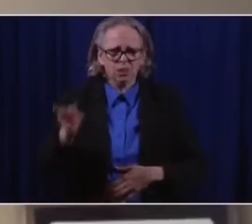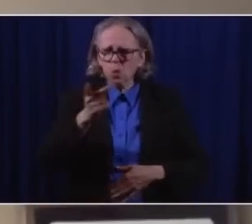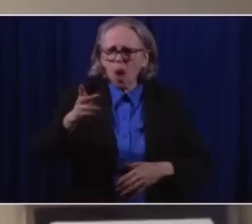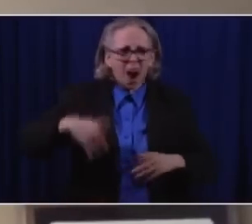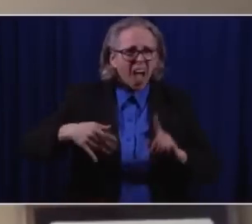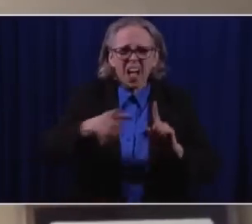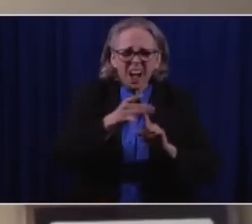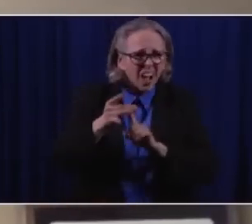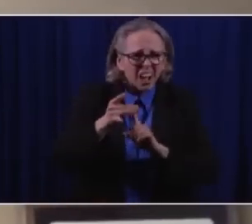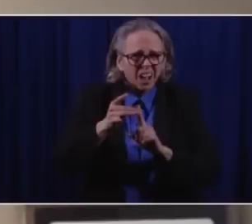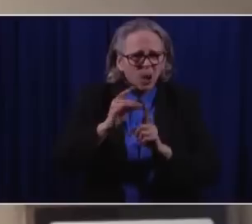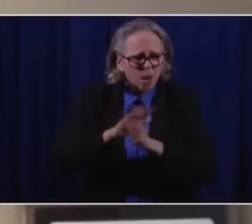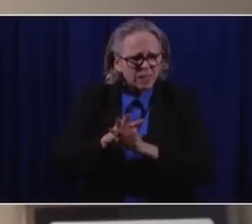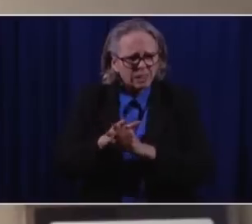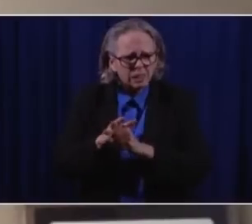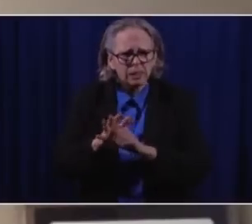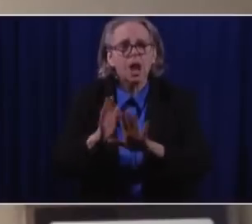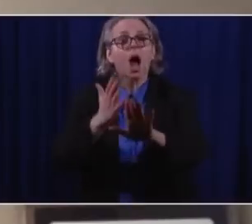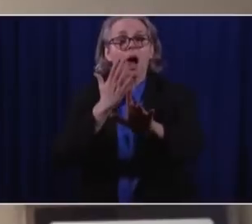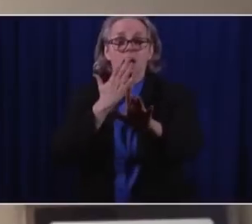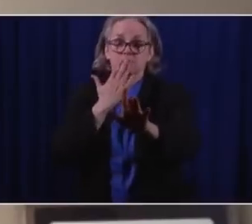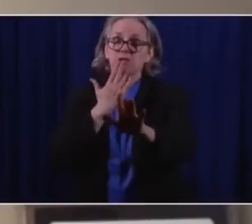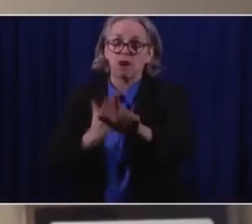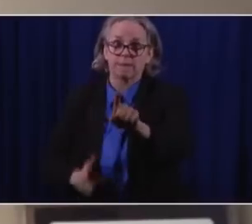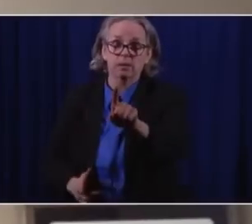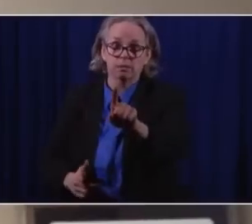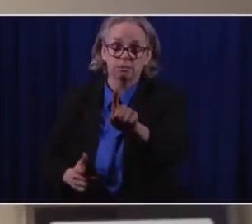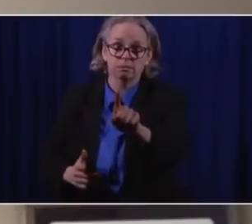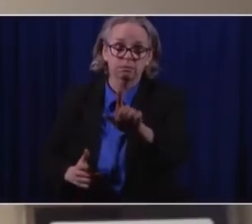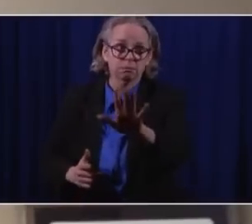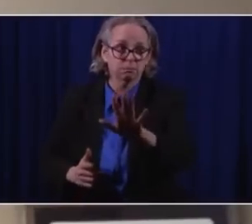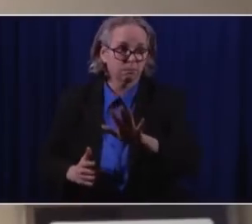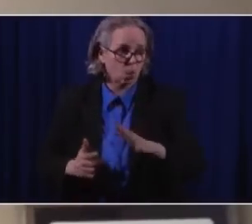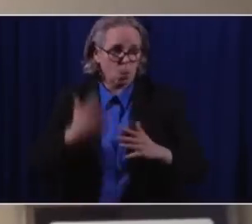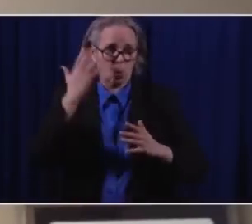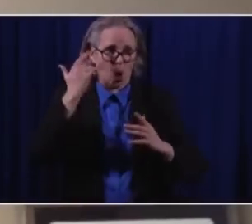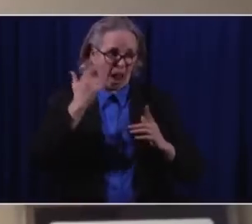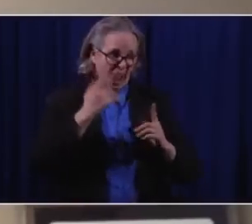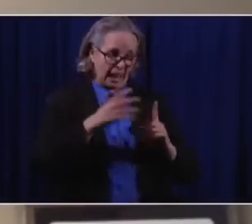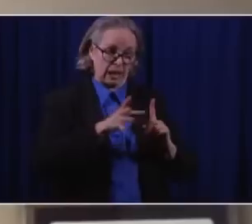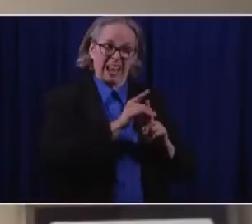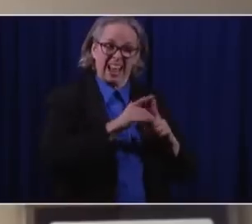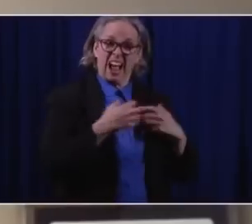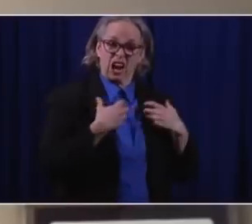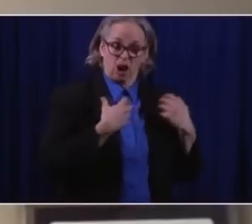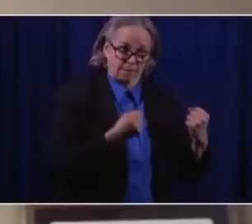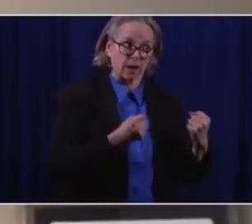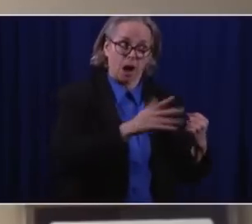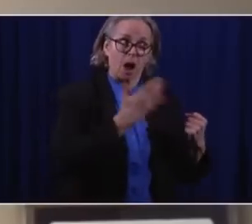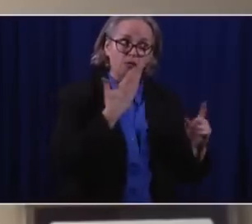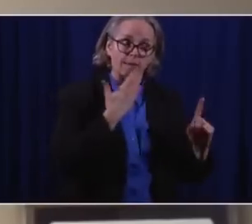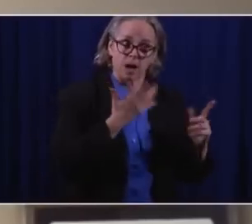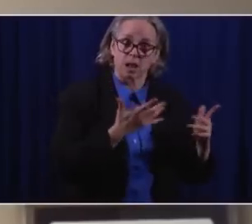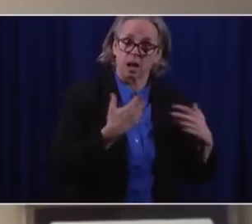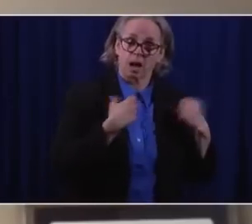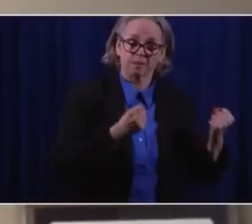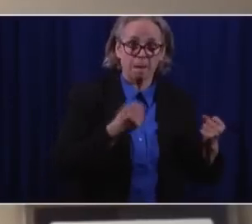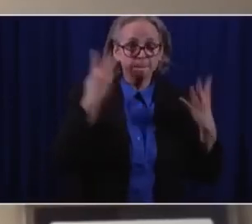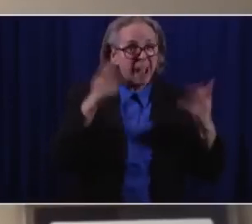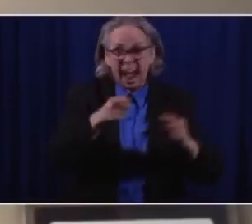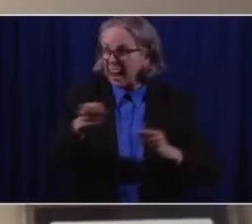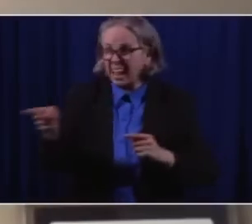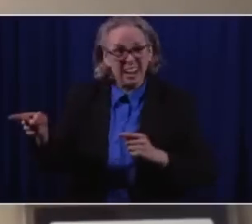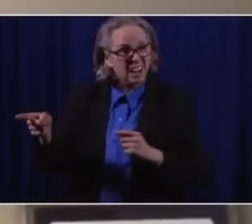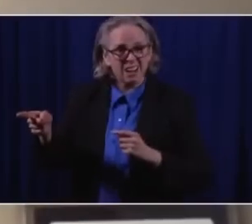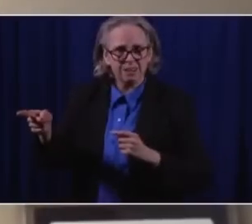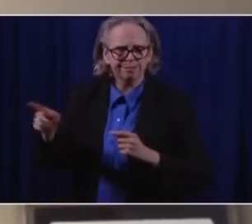be grateful. There are thousands who haven't. But please, please support healthcare workers by complying with the